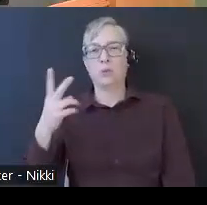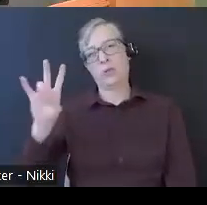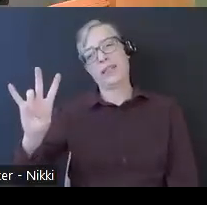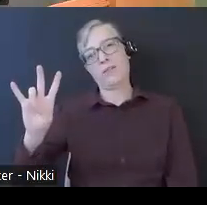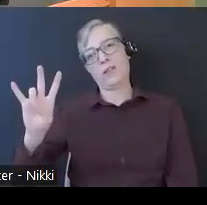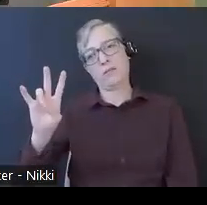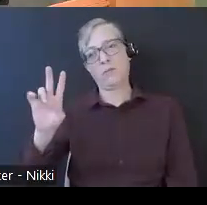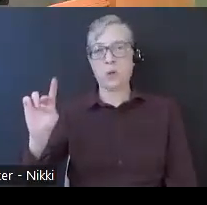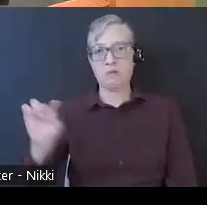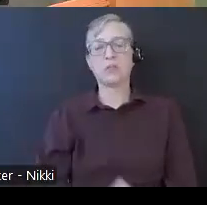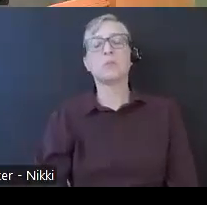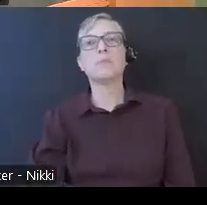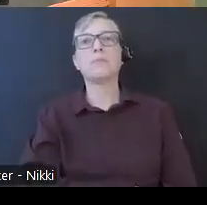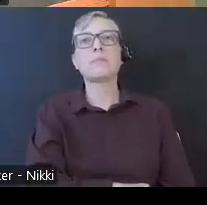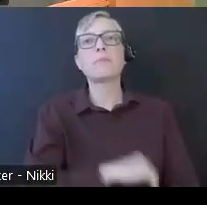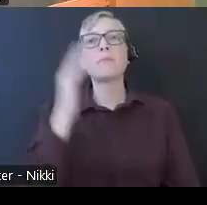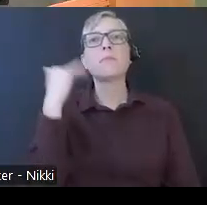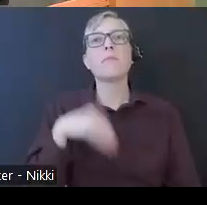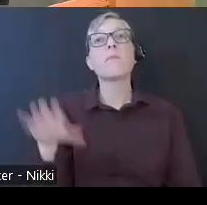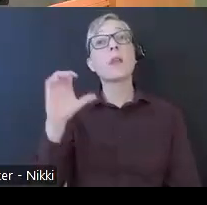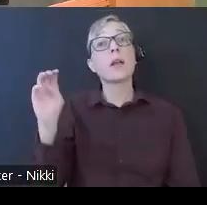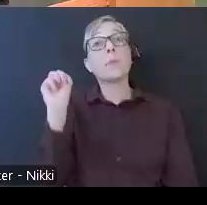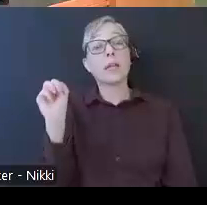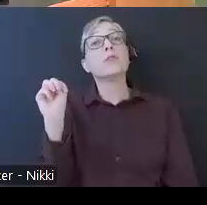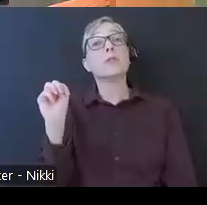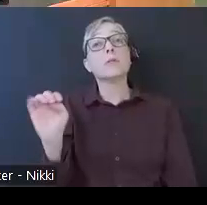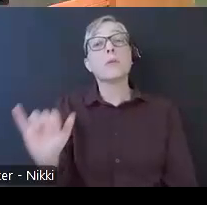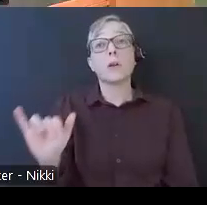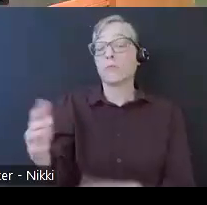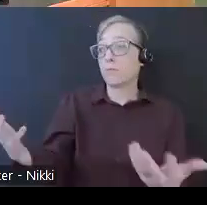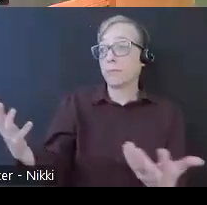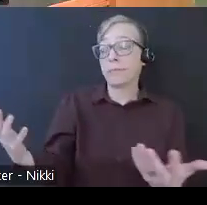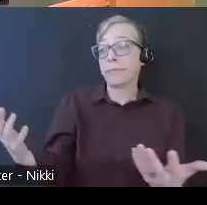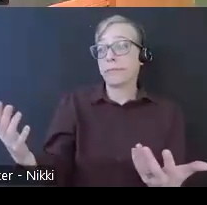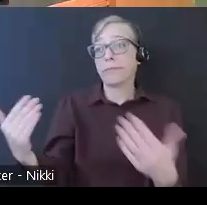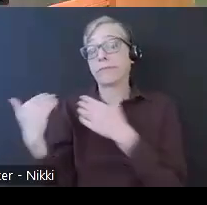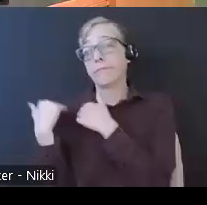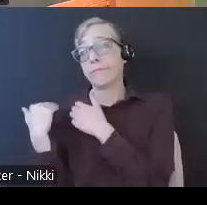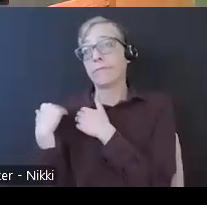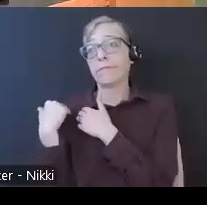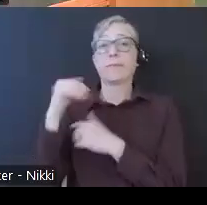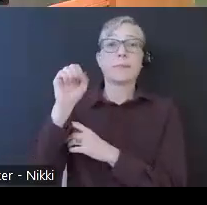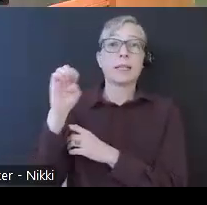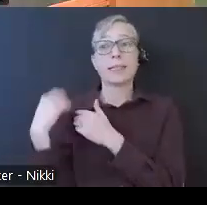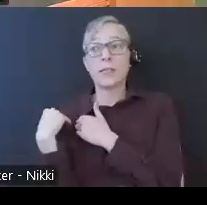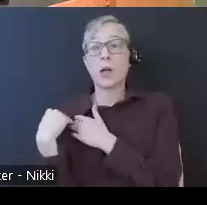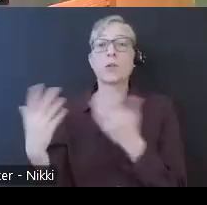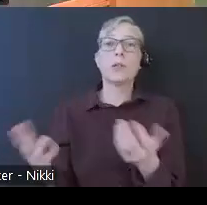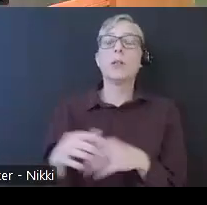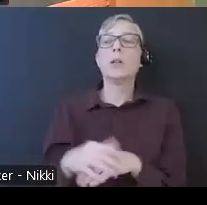from there. So here are the care managers. We thought, okay, what's the caseload? In our clinical trials, our caseloads were about like